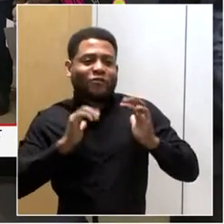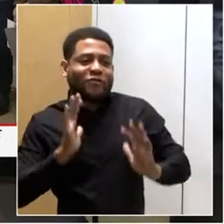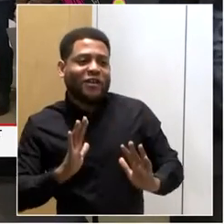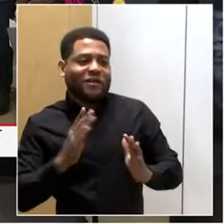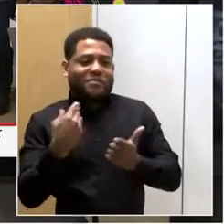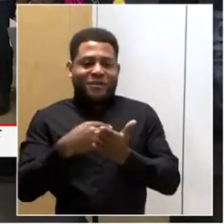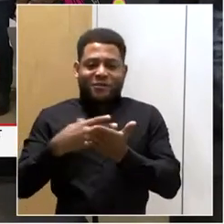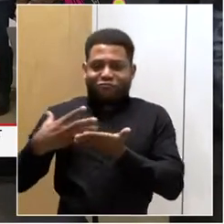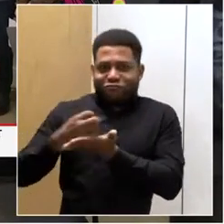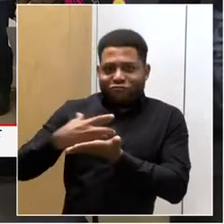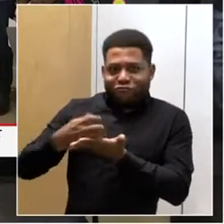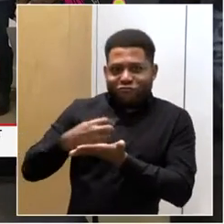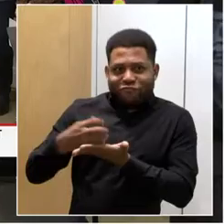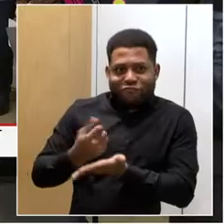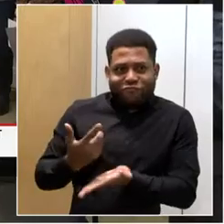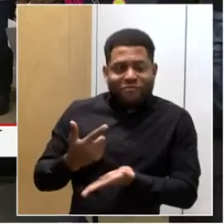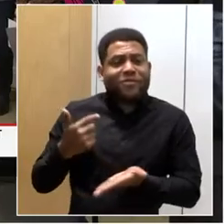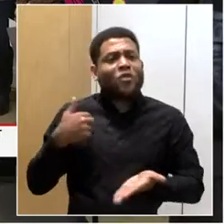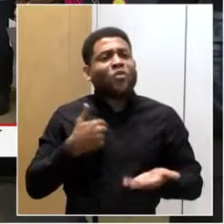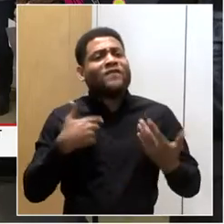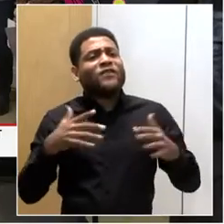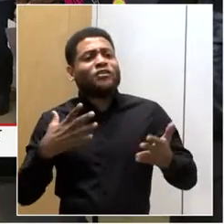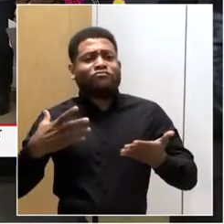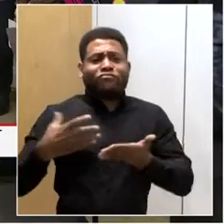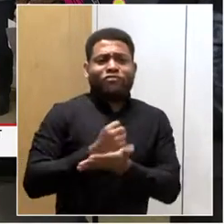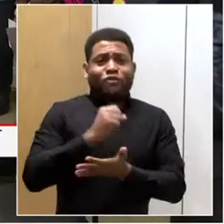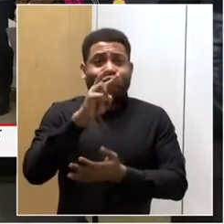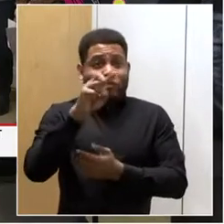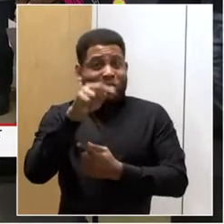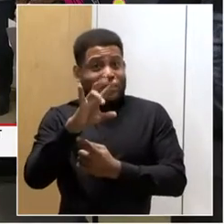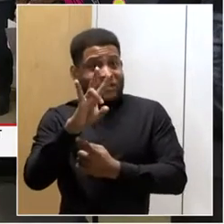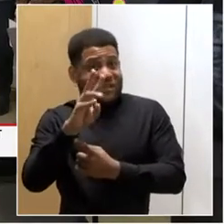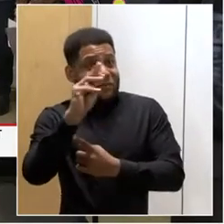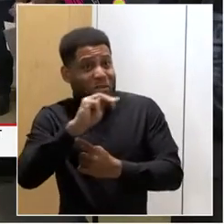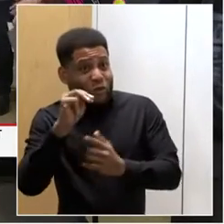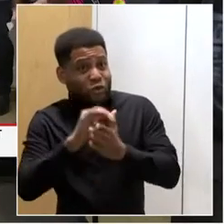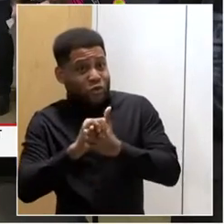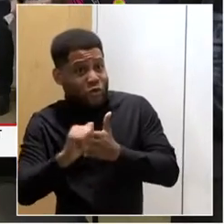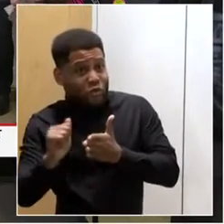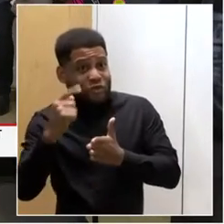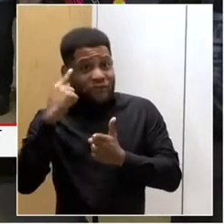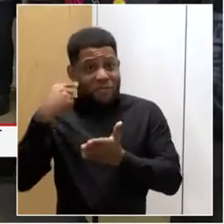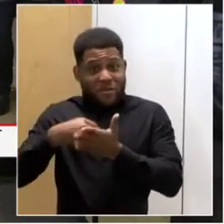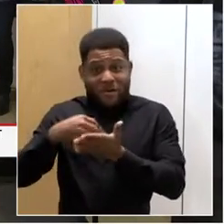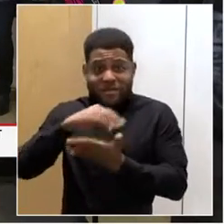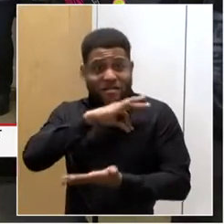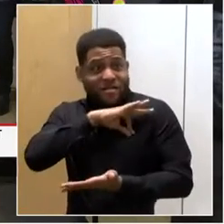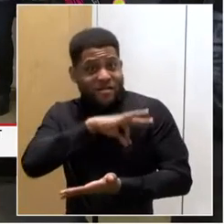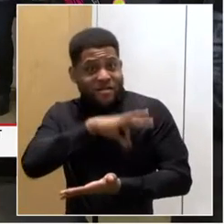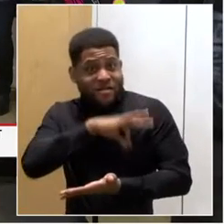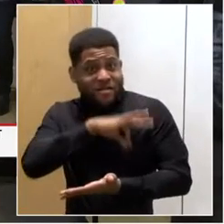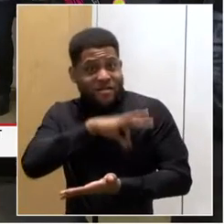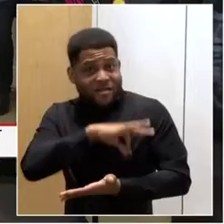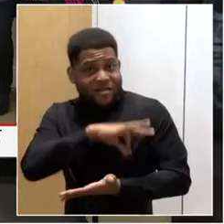generated $2.7 million in artist ticket revenue. That's pretty good. Let's clap for that, right?